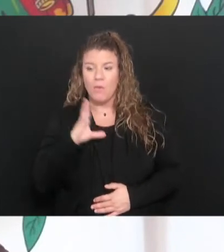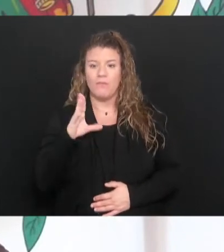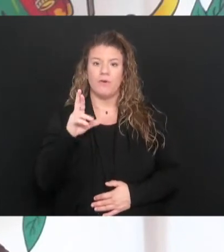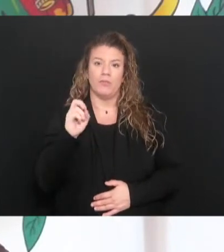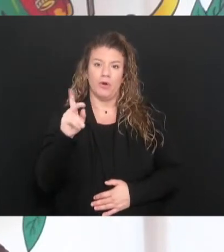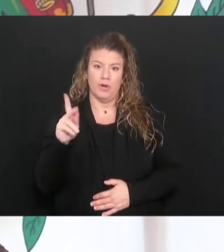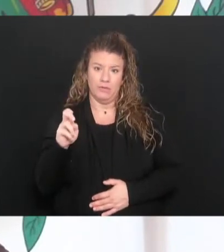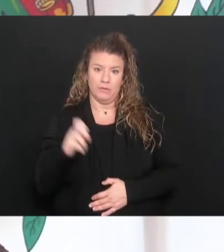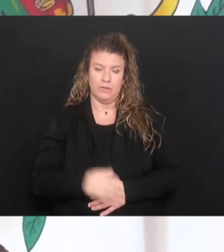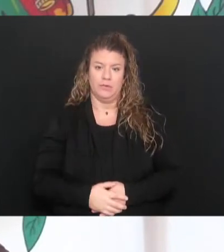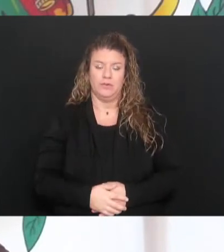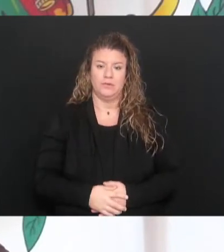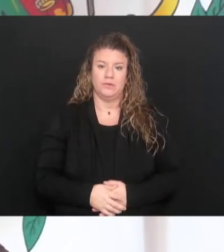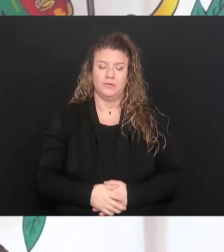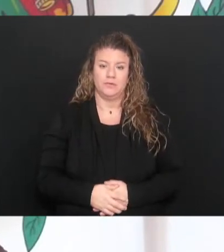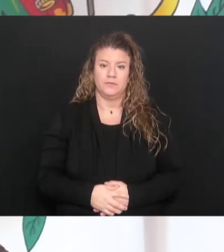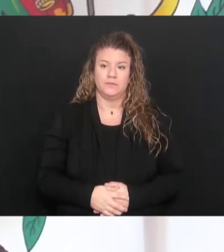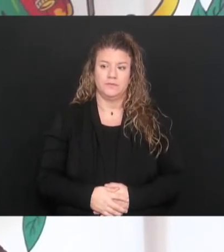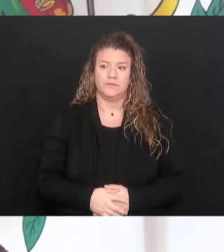County. The